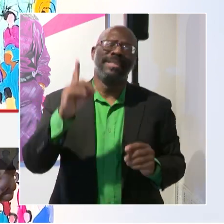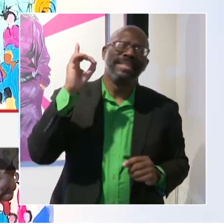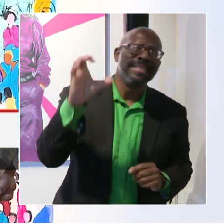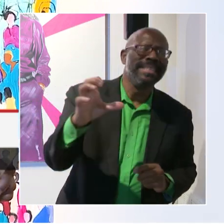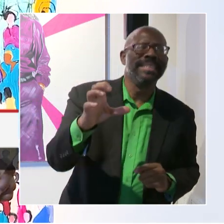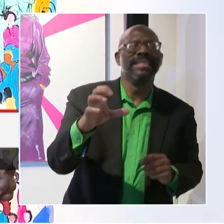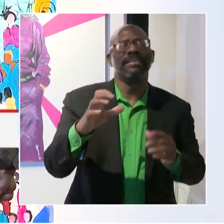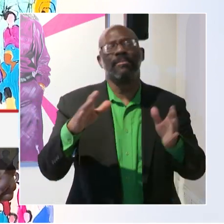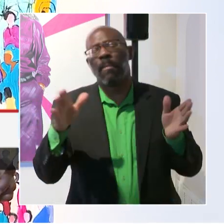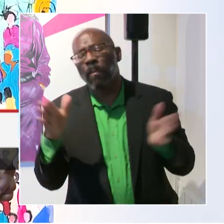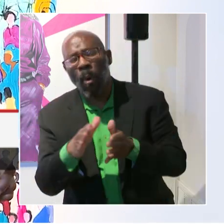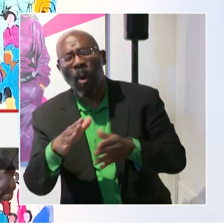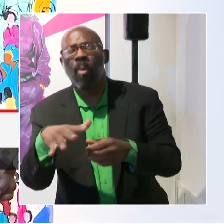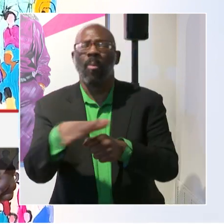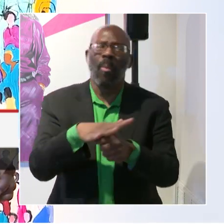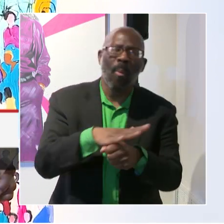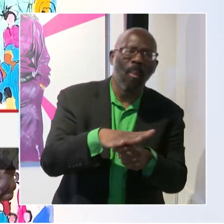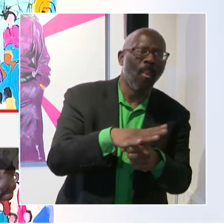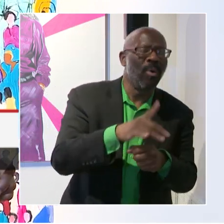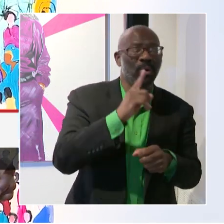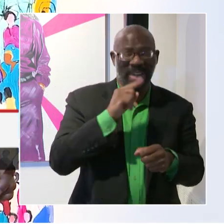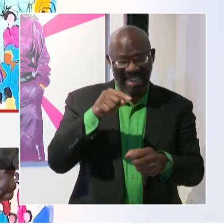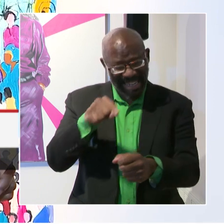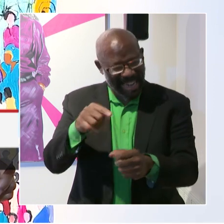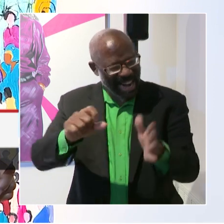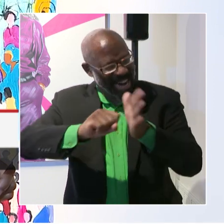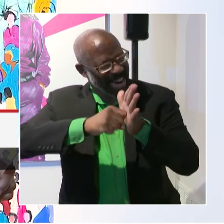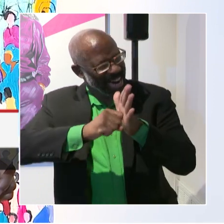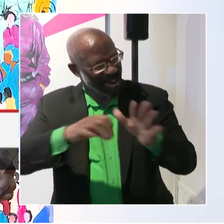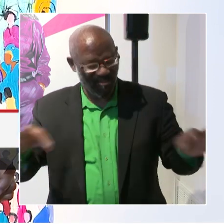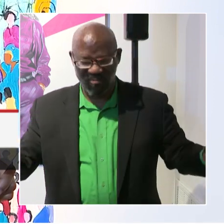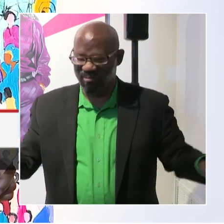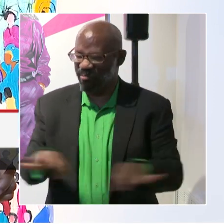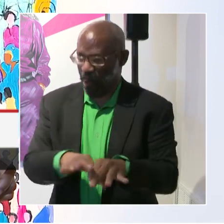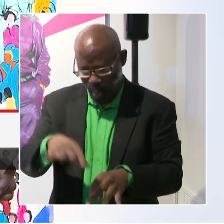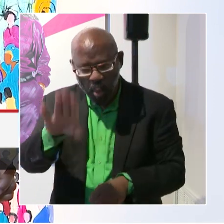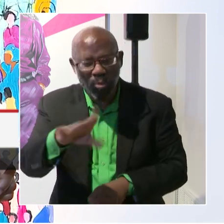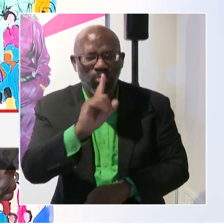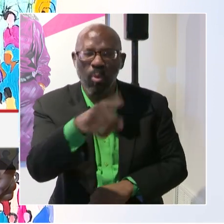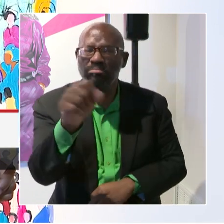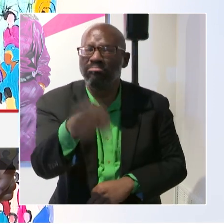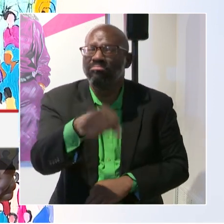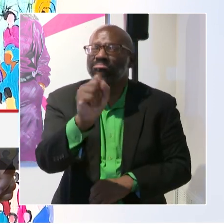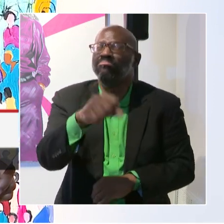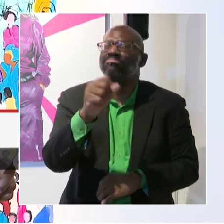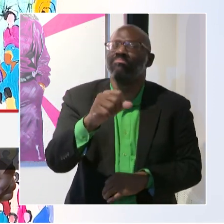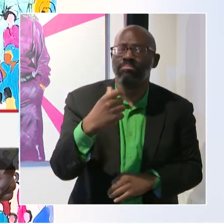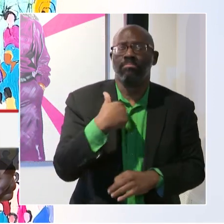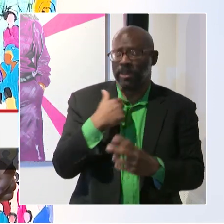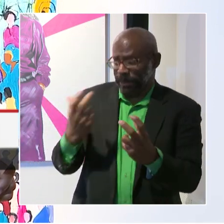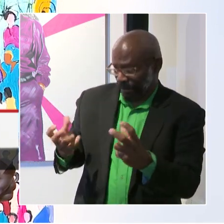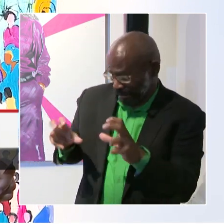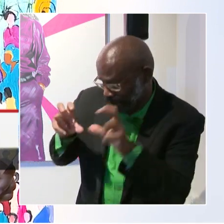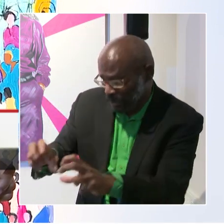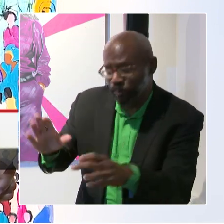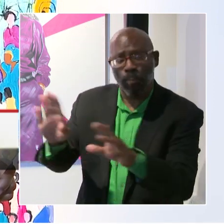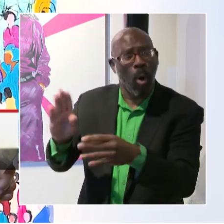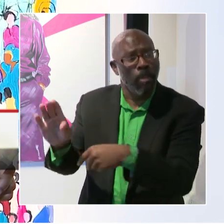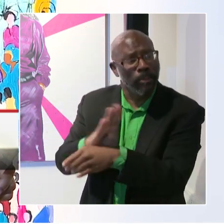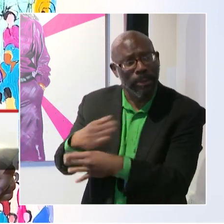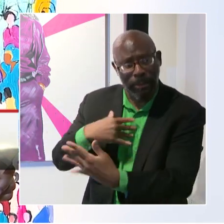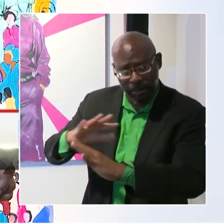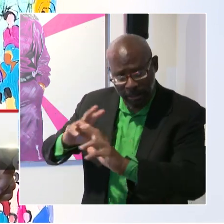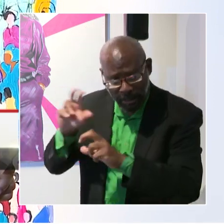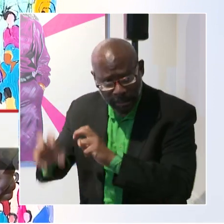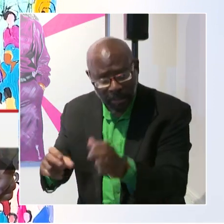just talk about it, we are about it, we put our funding behind it, and I've really been privileged to work with Mayor Muriel